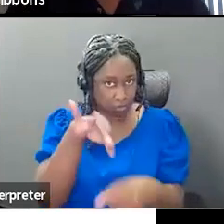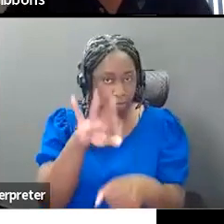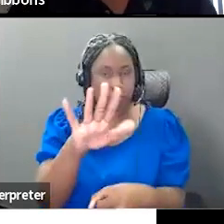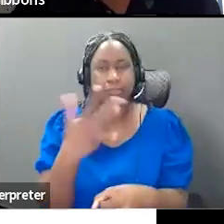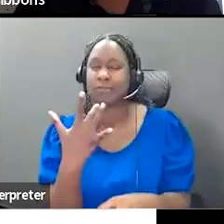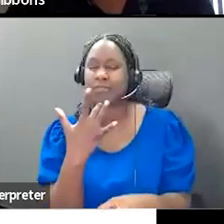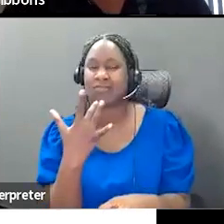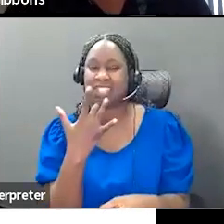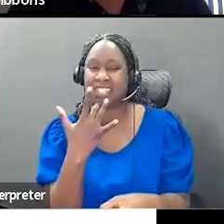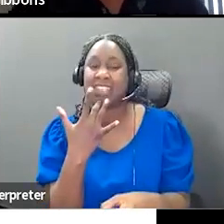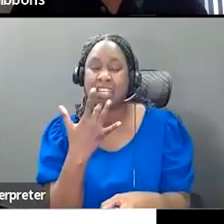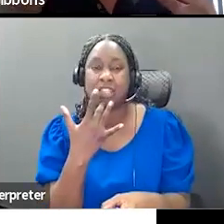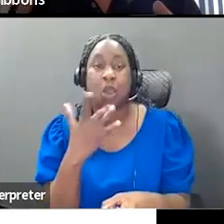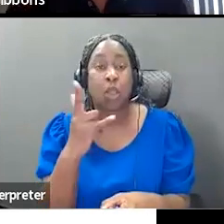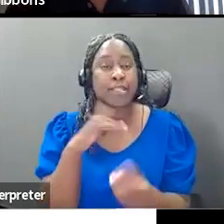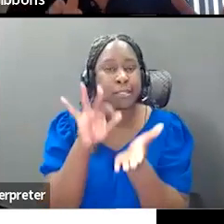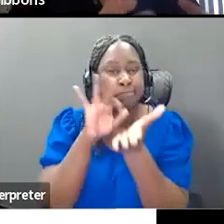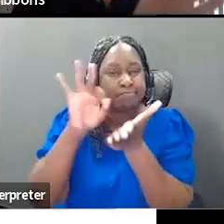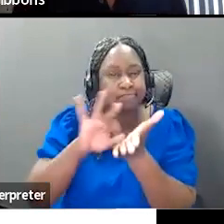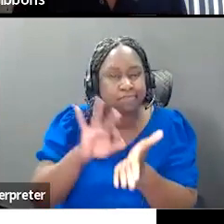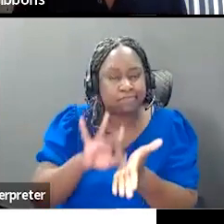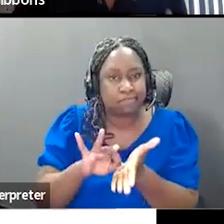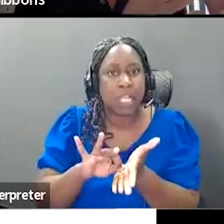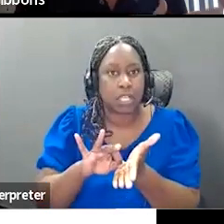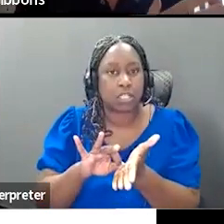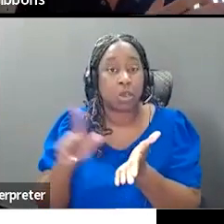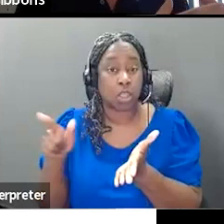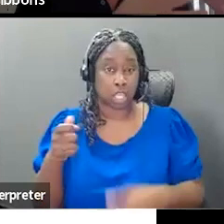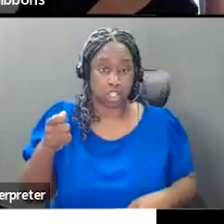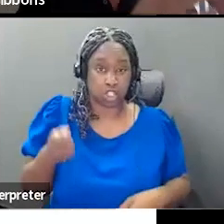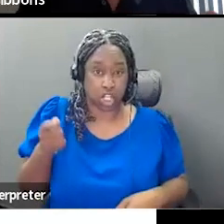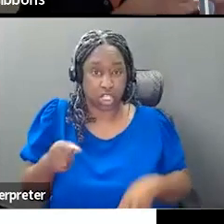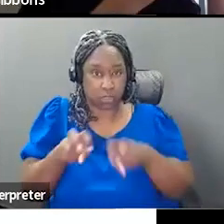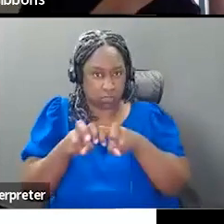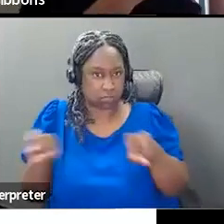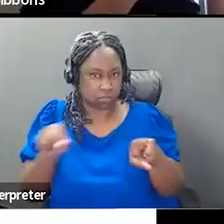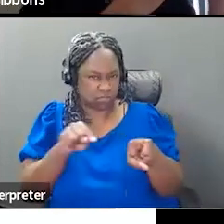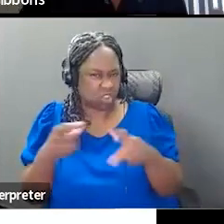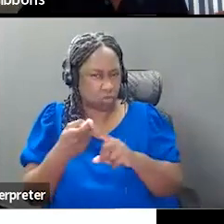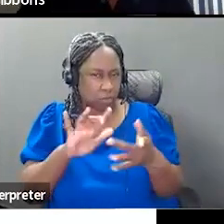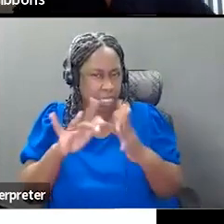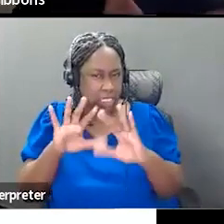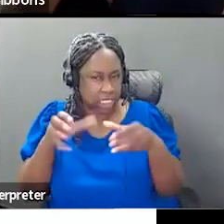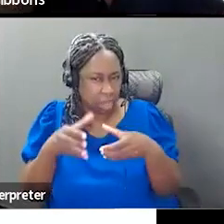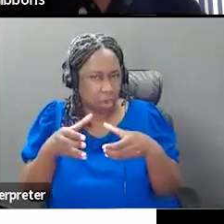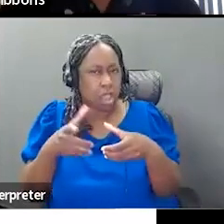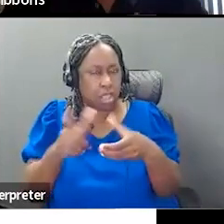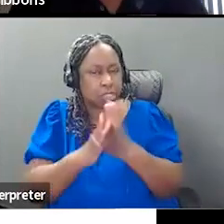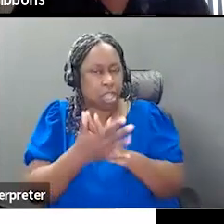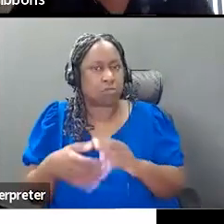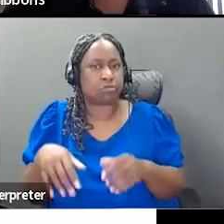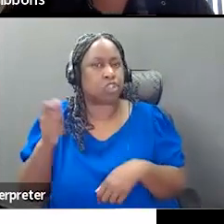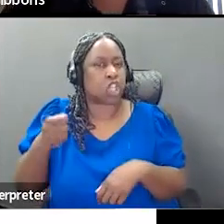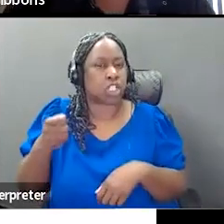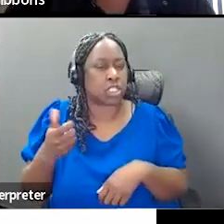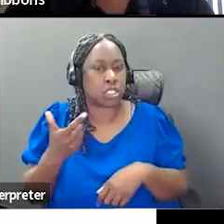favorite. It's a ranked choice voting thing. And this is really great. It's going to help our judges. We have a wonderful group of folks from the network who are serving as judges, give them some extra